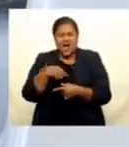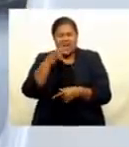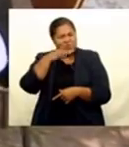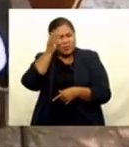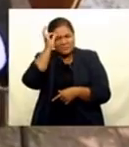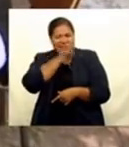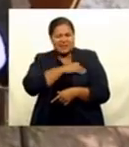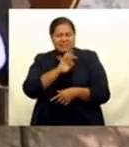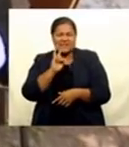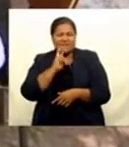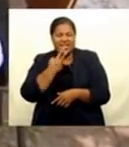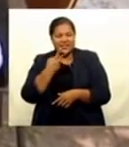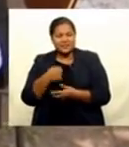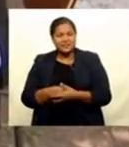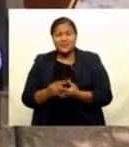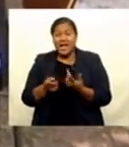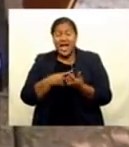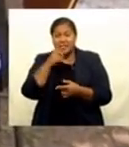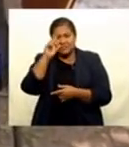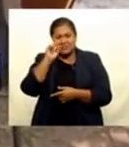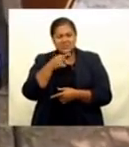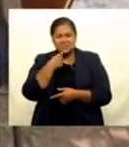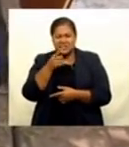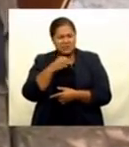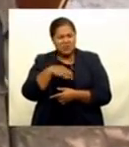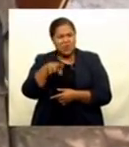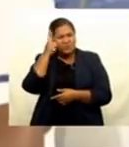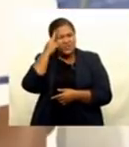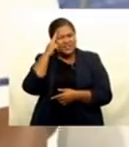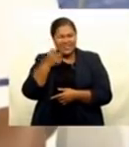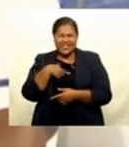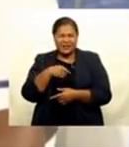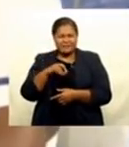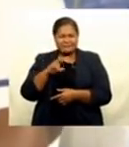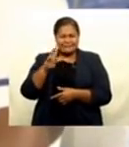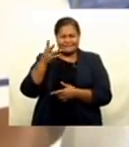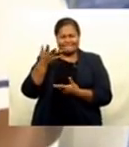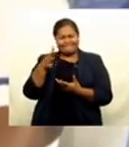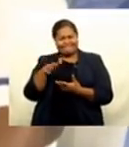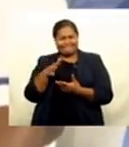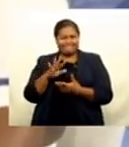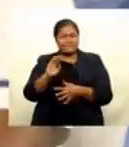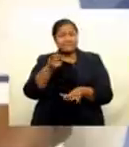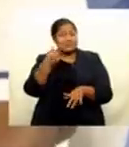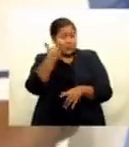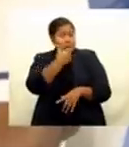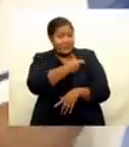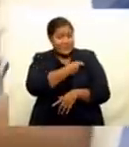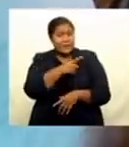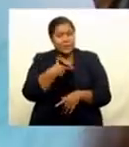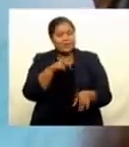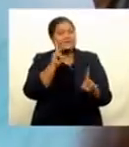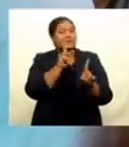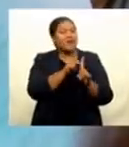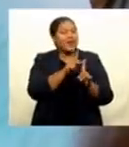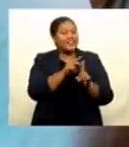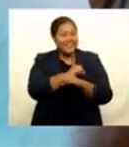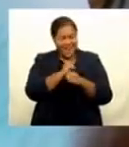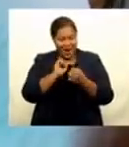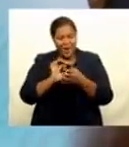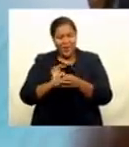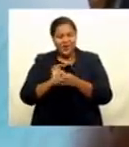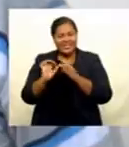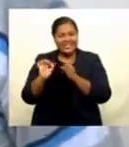fake. Other Fijians say there is no reason to doubt the validity of the vaccine as it prioritizes our own